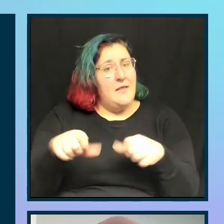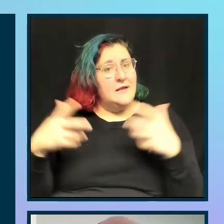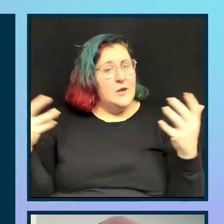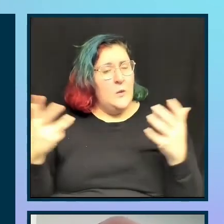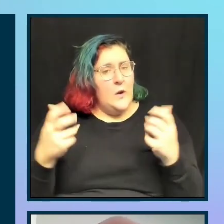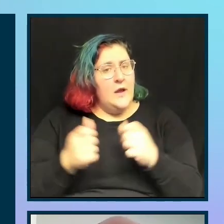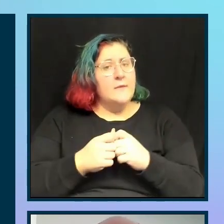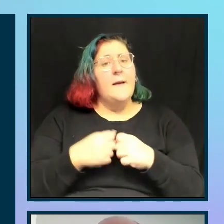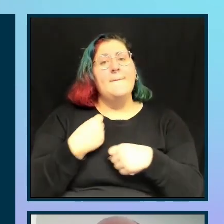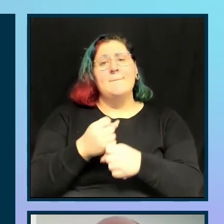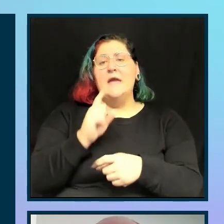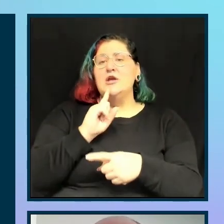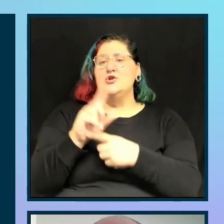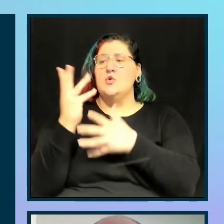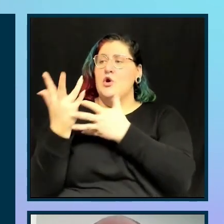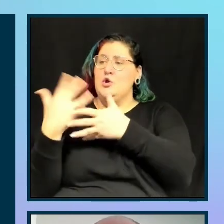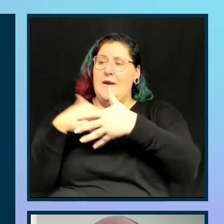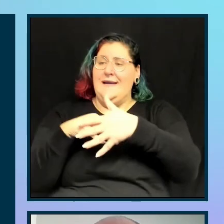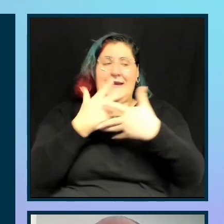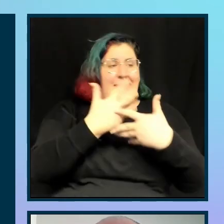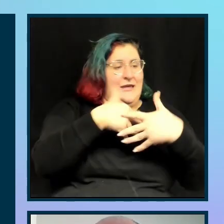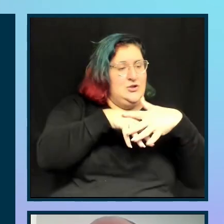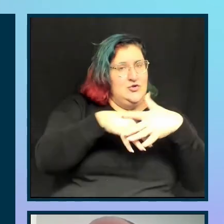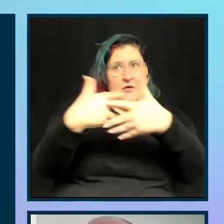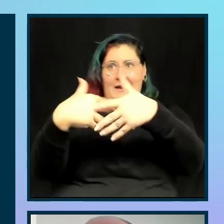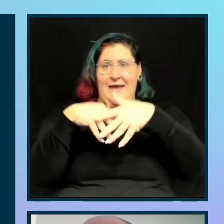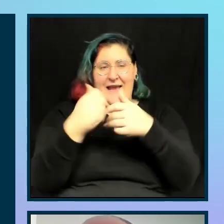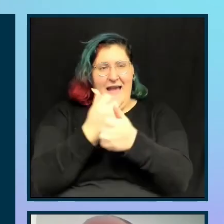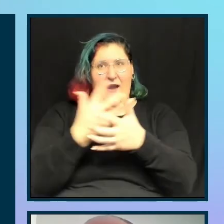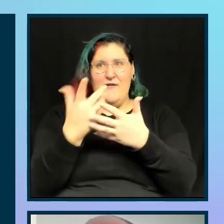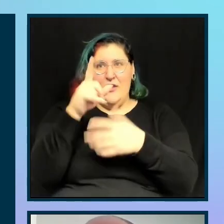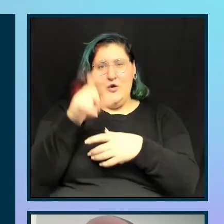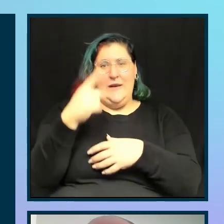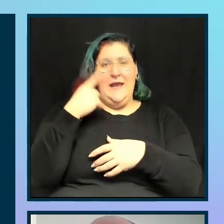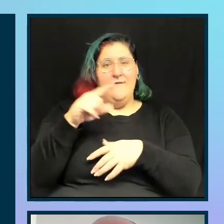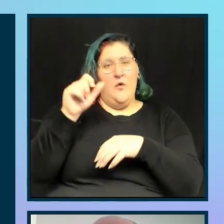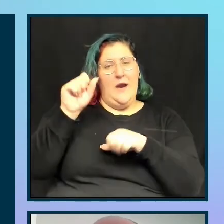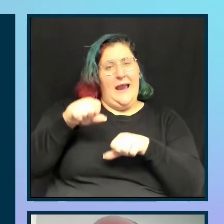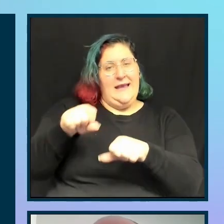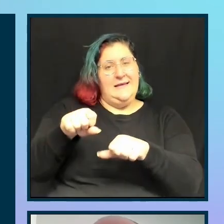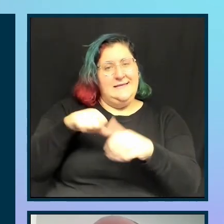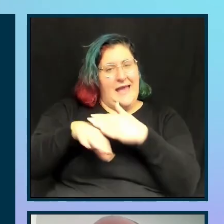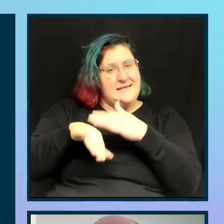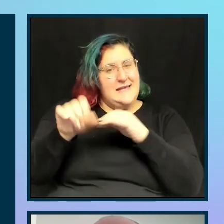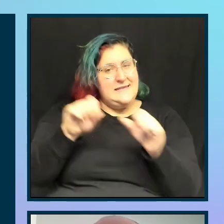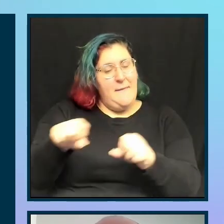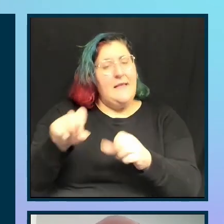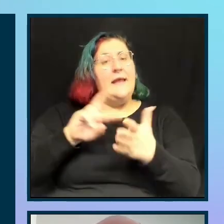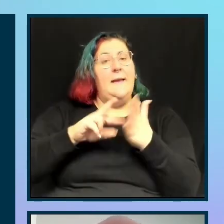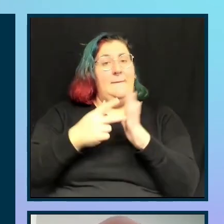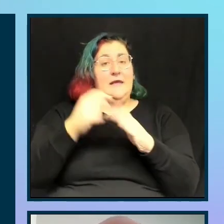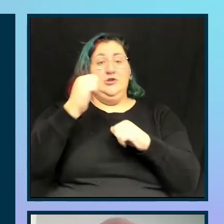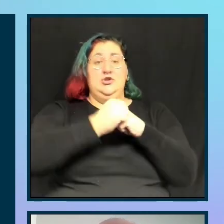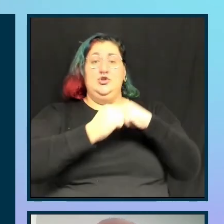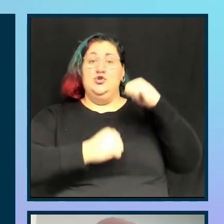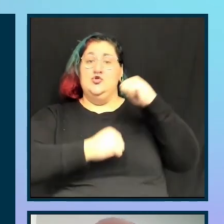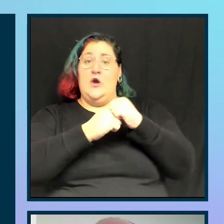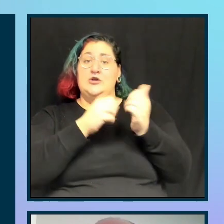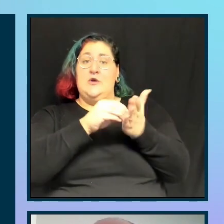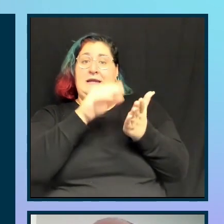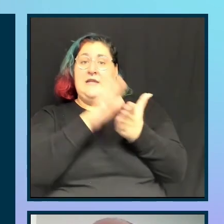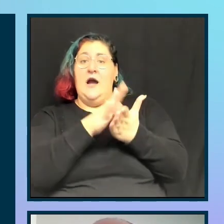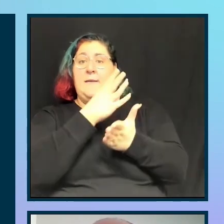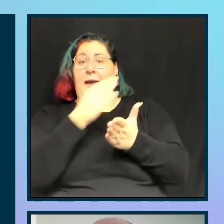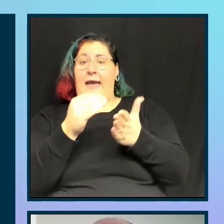that you're integrating elements that you need for accessibility. That means structuring documents and including things like alt text up